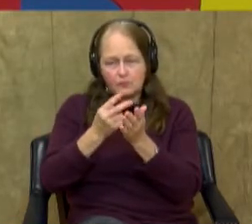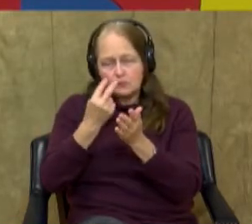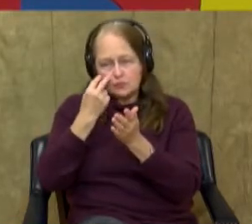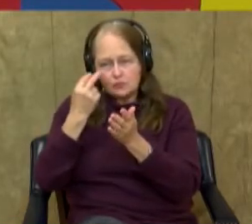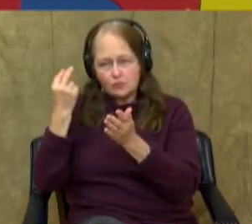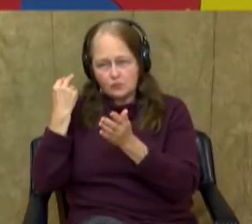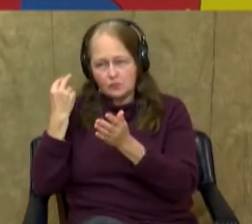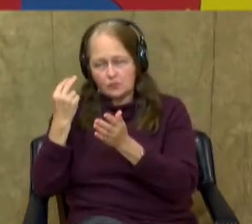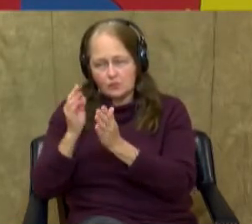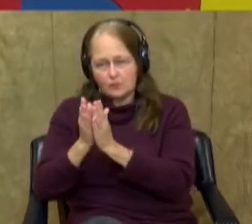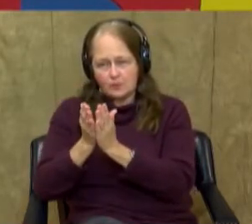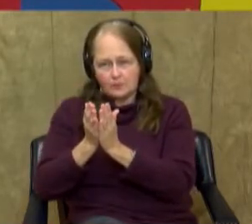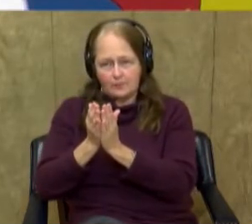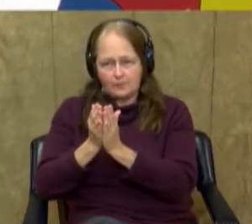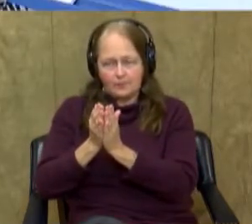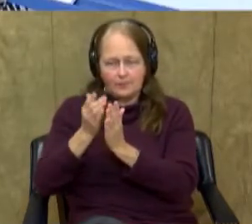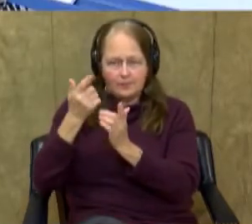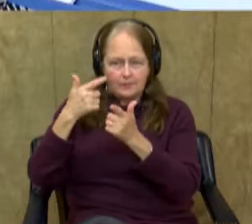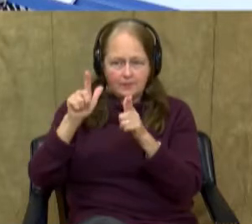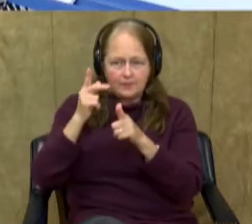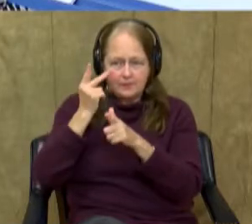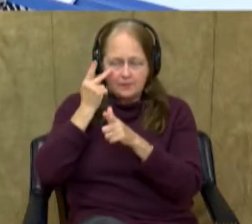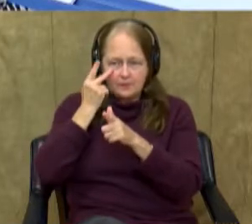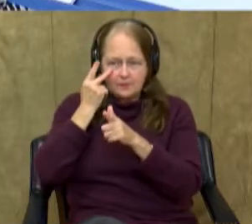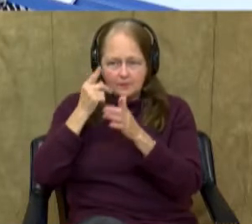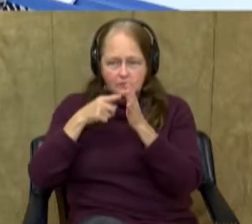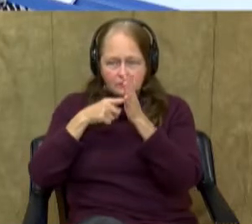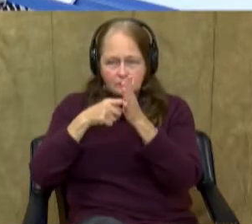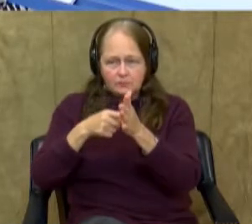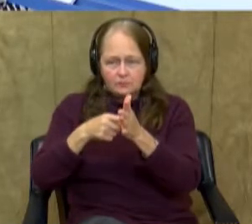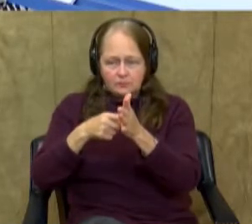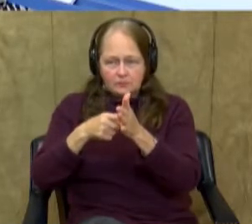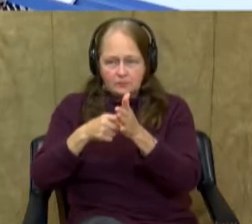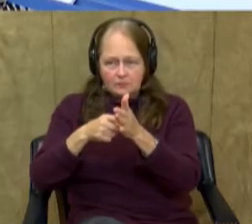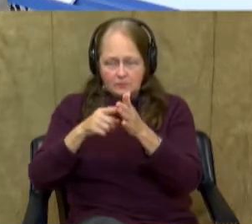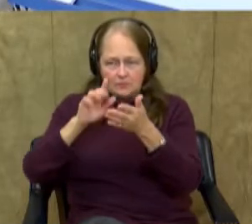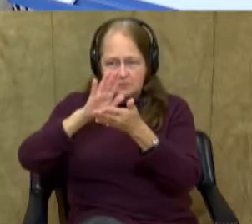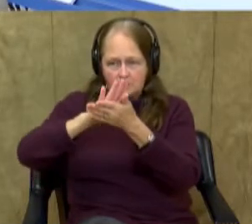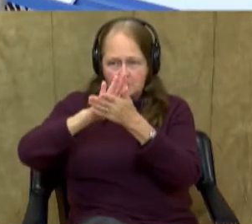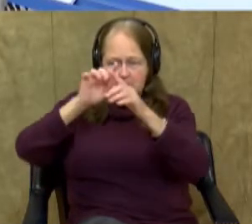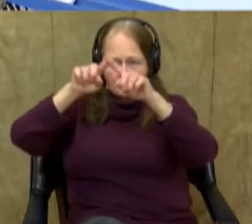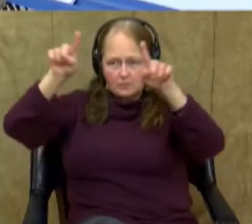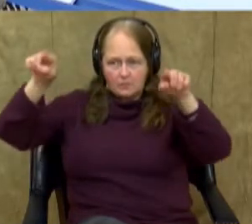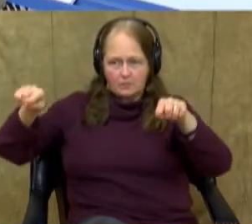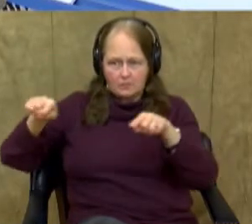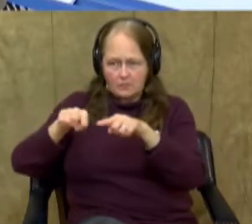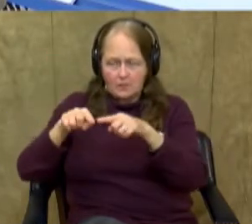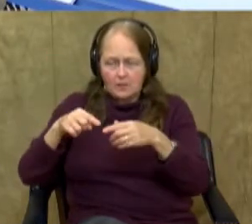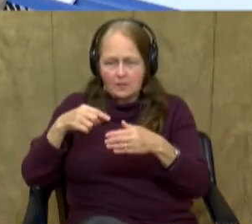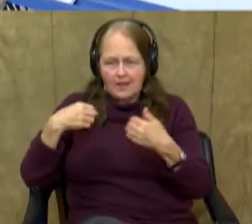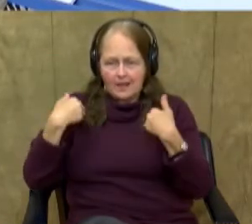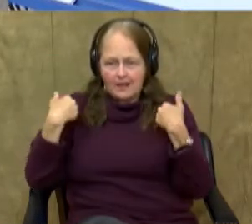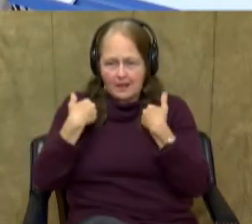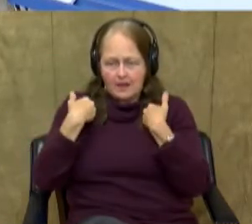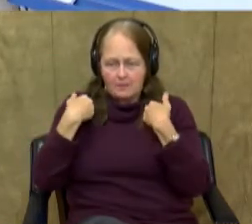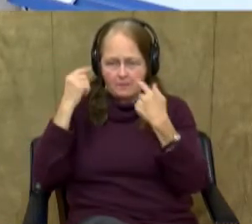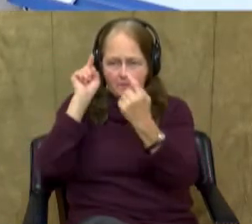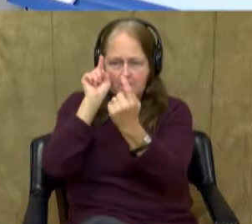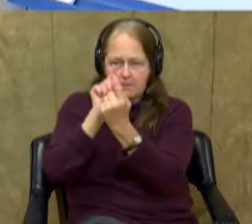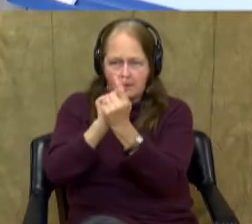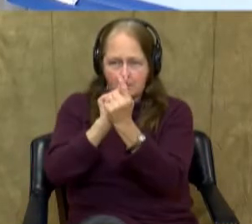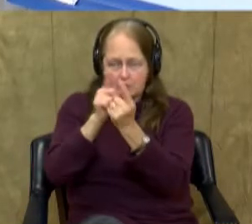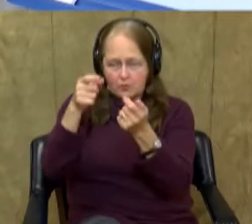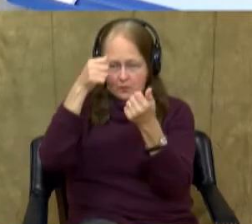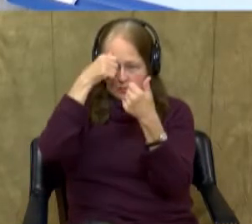book. All right, Miss Chabot, let's see. Miss Chabot's going to show us on our chart the animals that he met. So, Miss Chabot, do